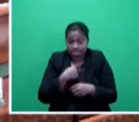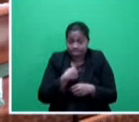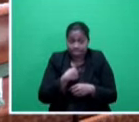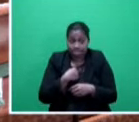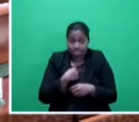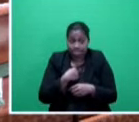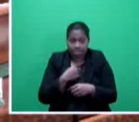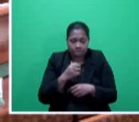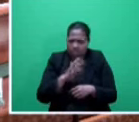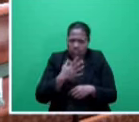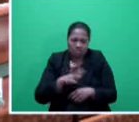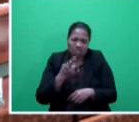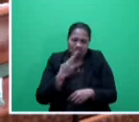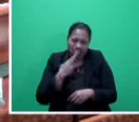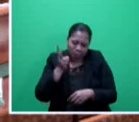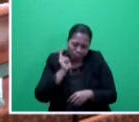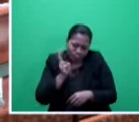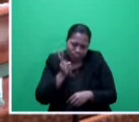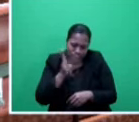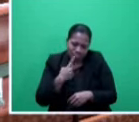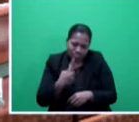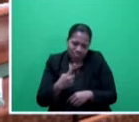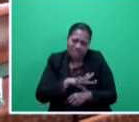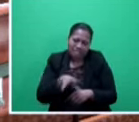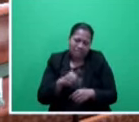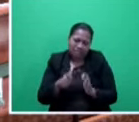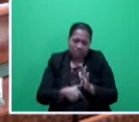wish to repeat myself at every